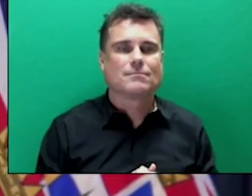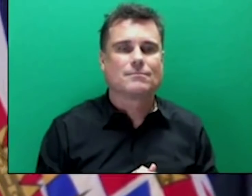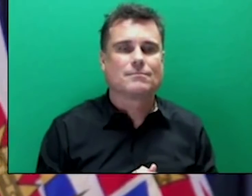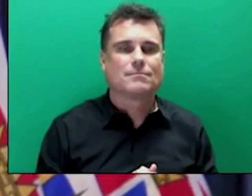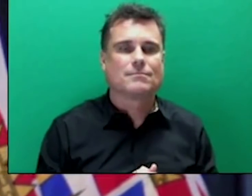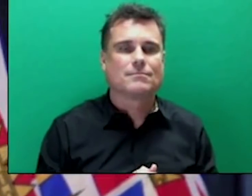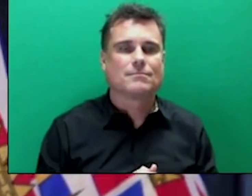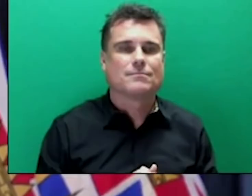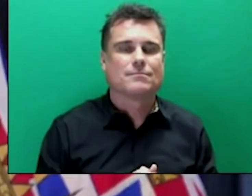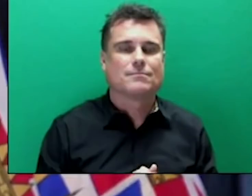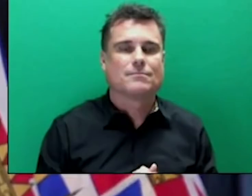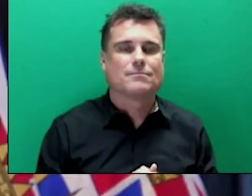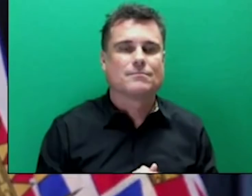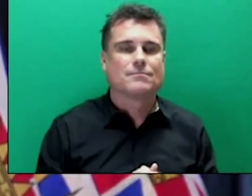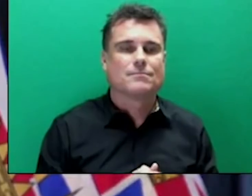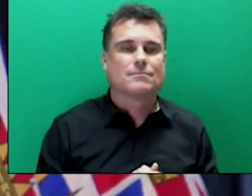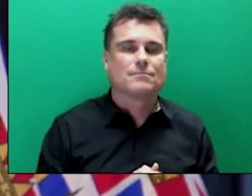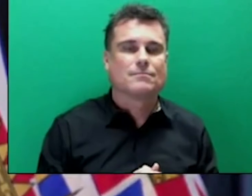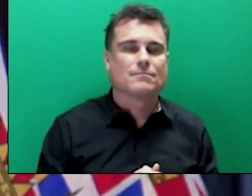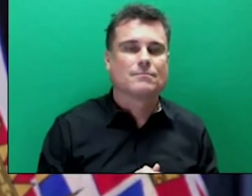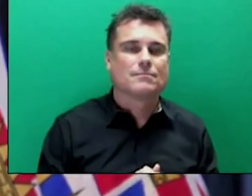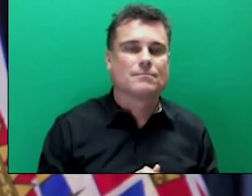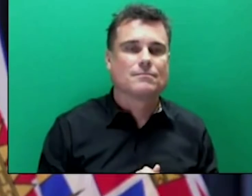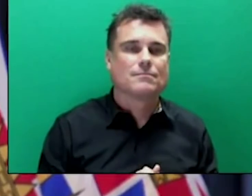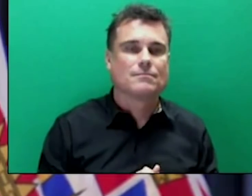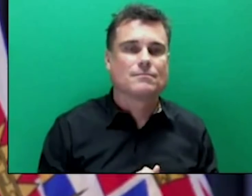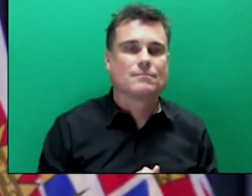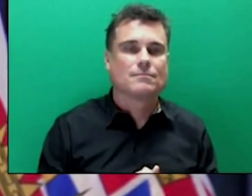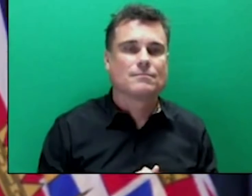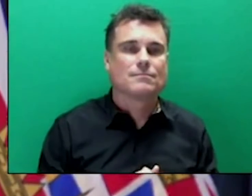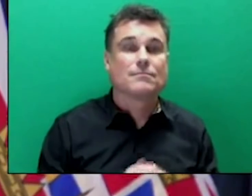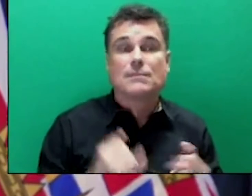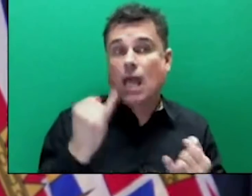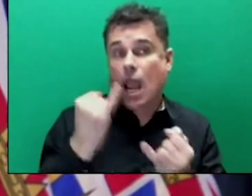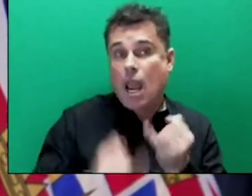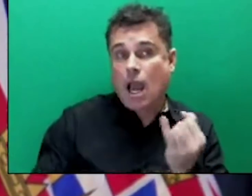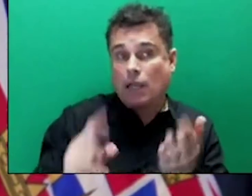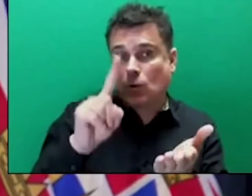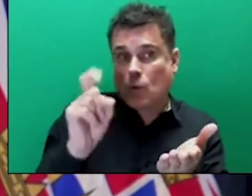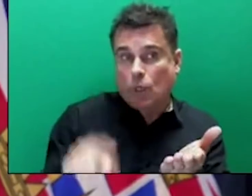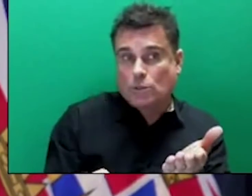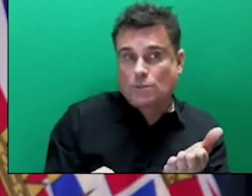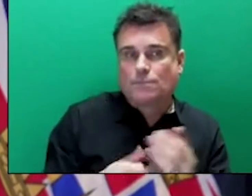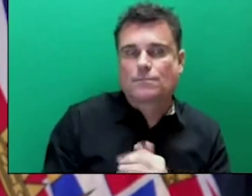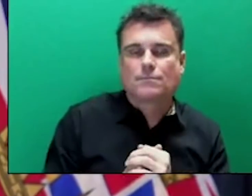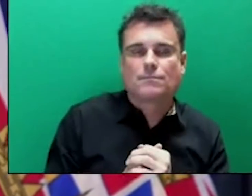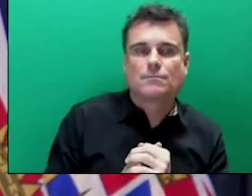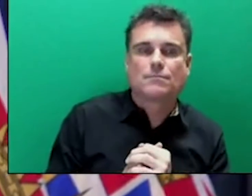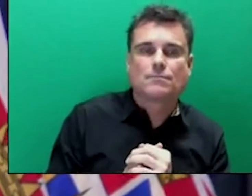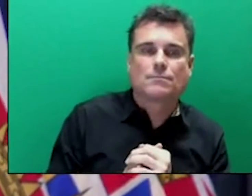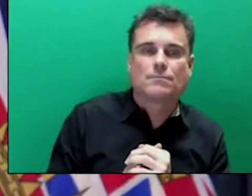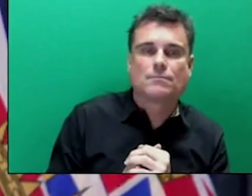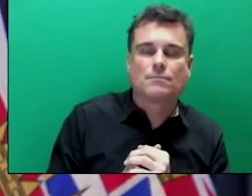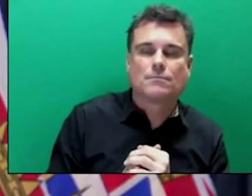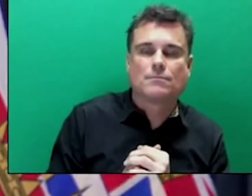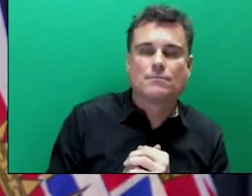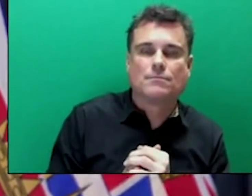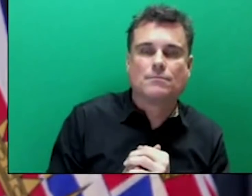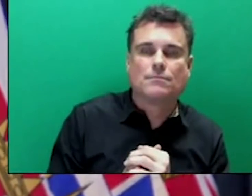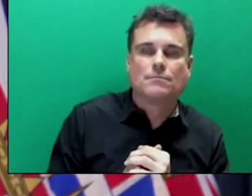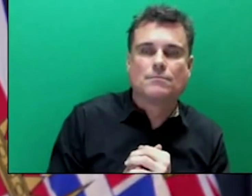Okay. So as a follow-up question, do you? I mean, we can suppose some people